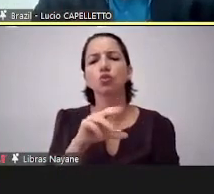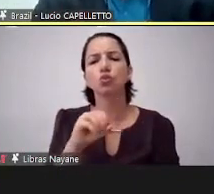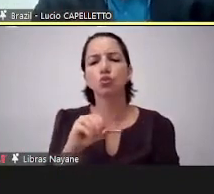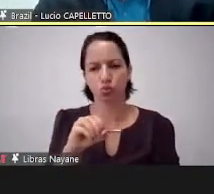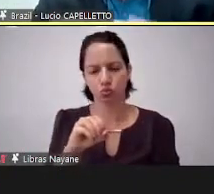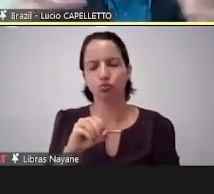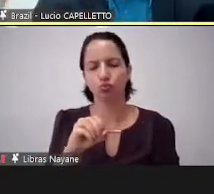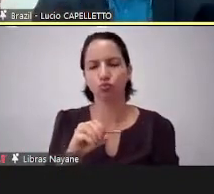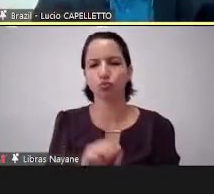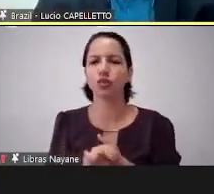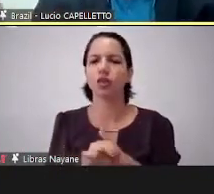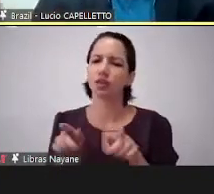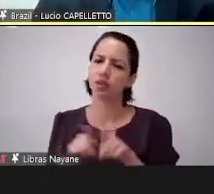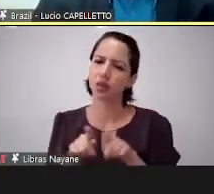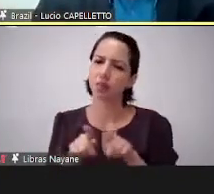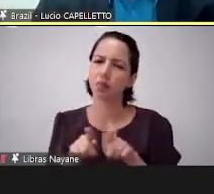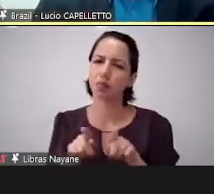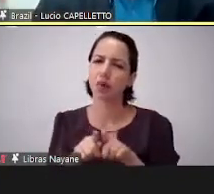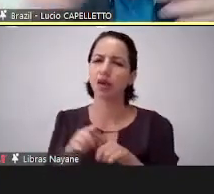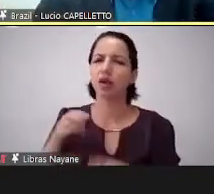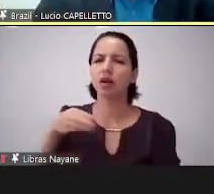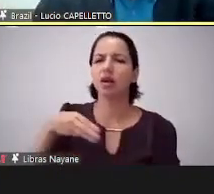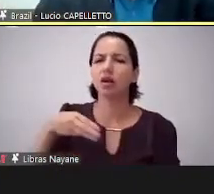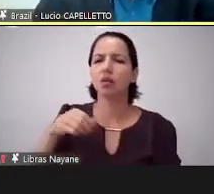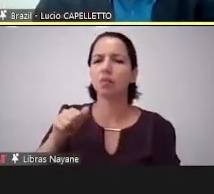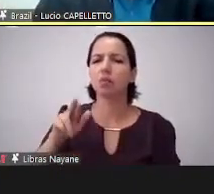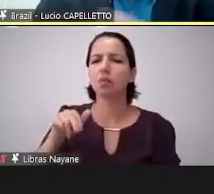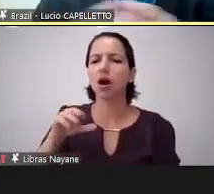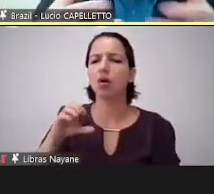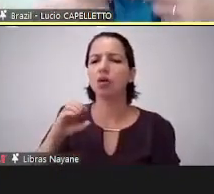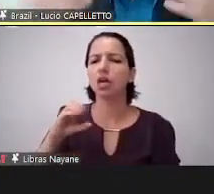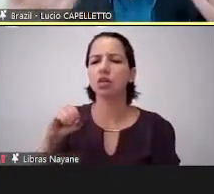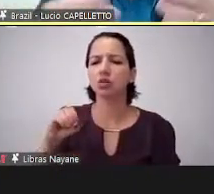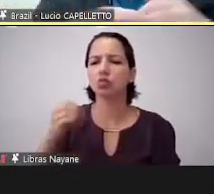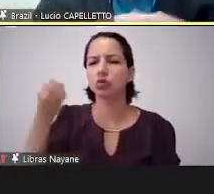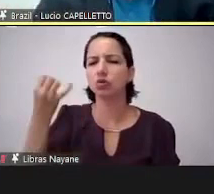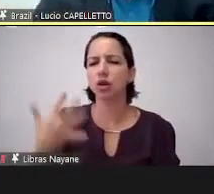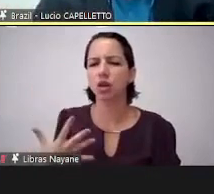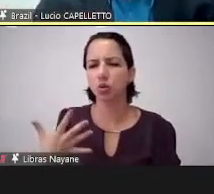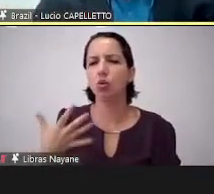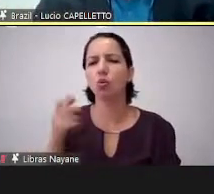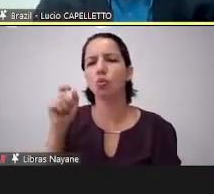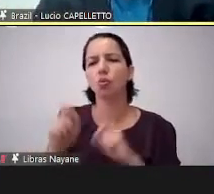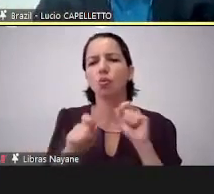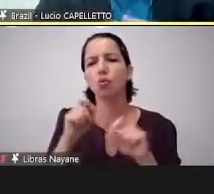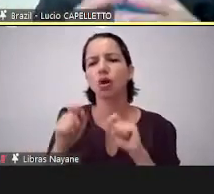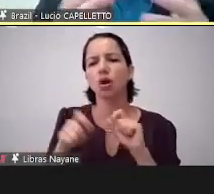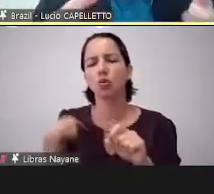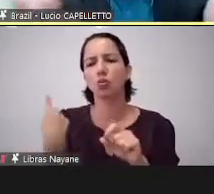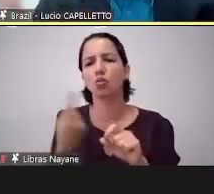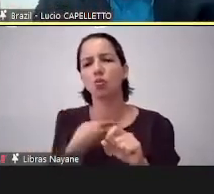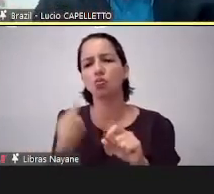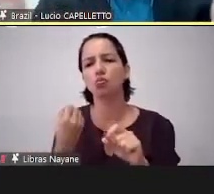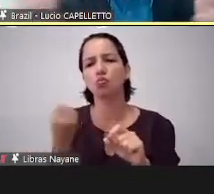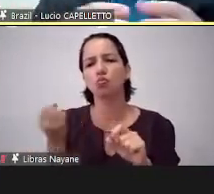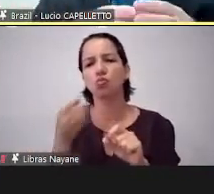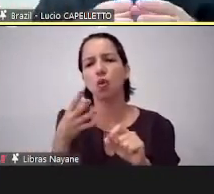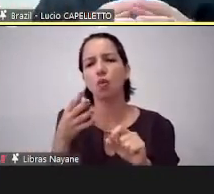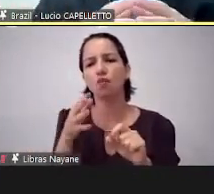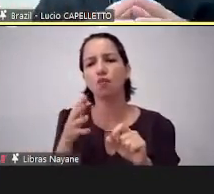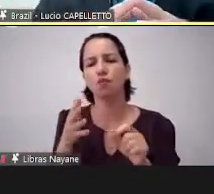bonds, and the intensive use of technology and cooperation of innovations that